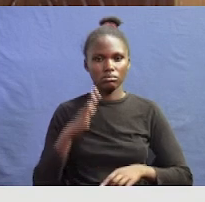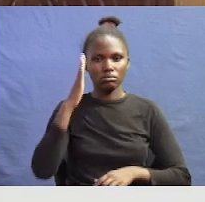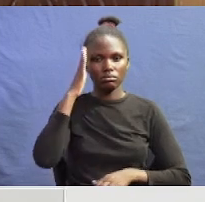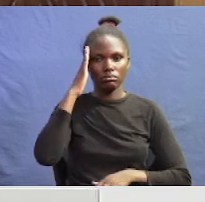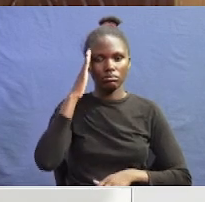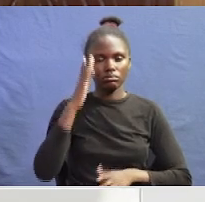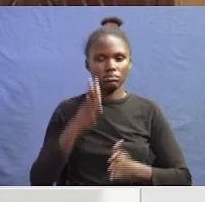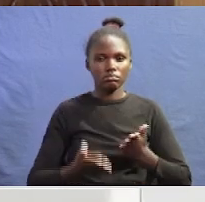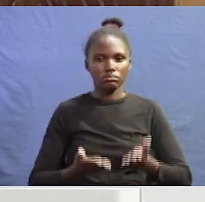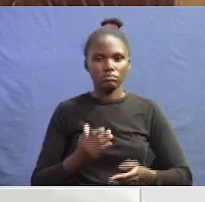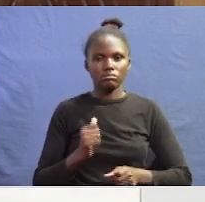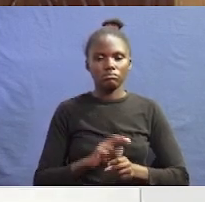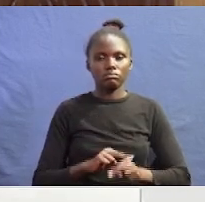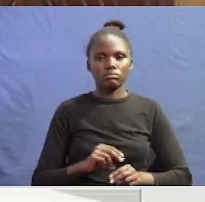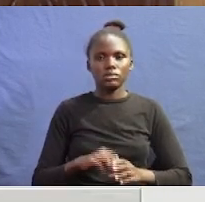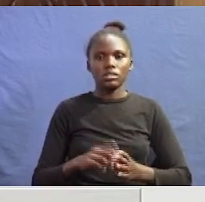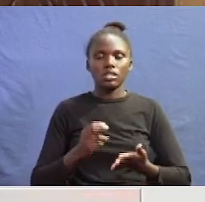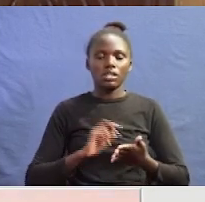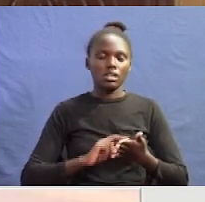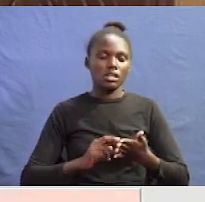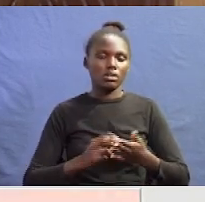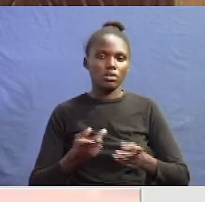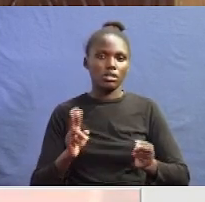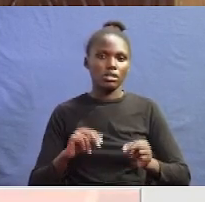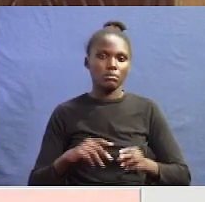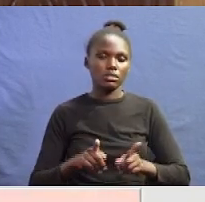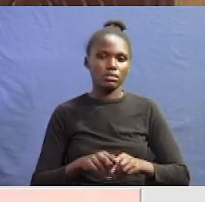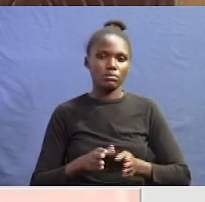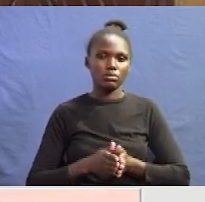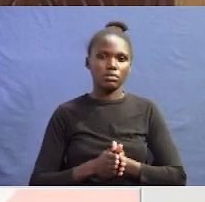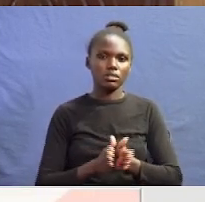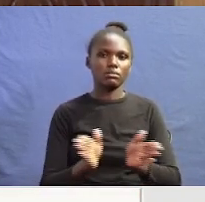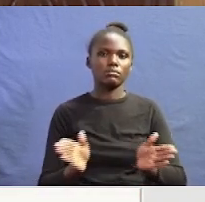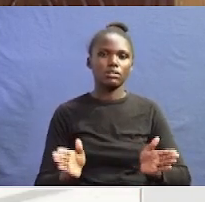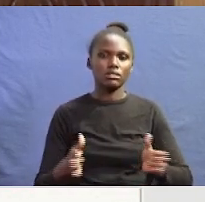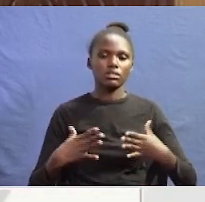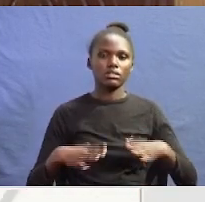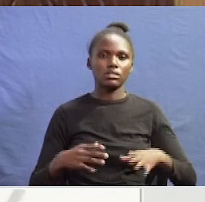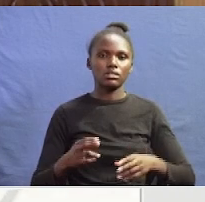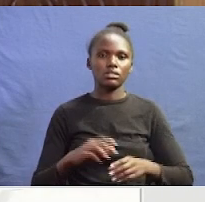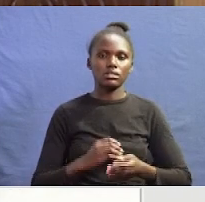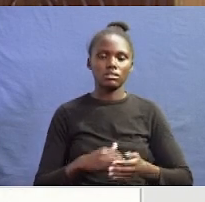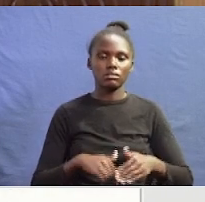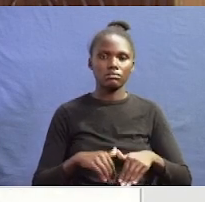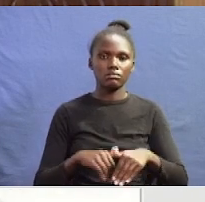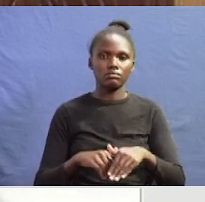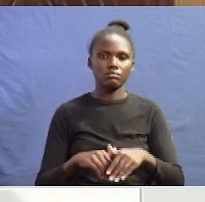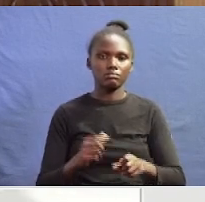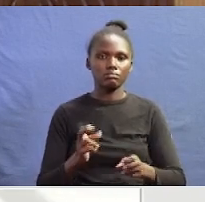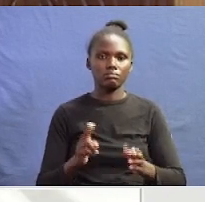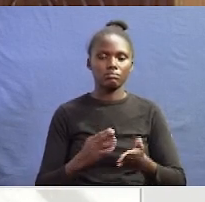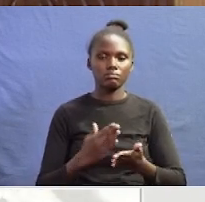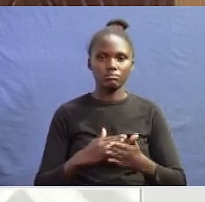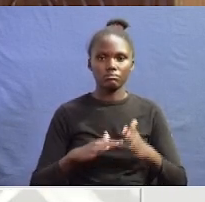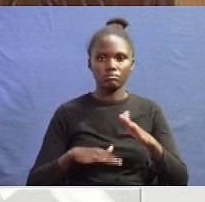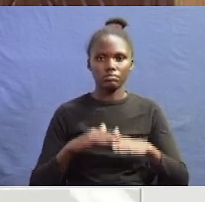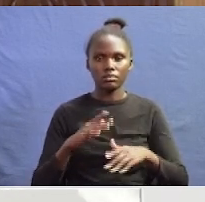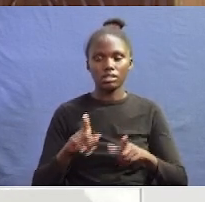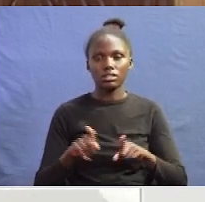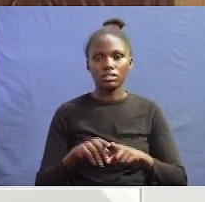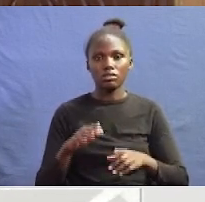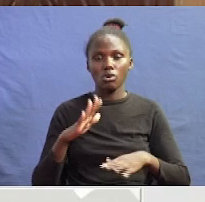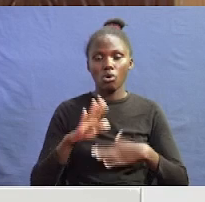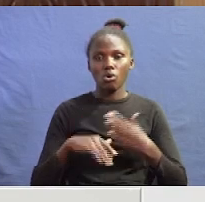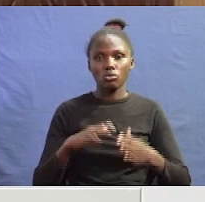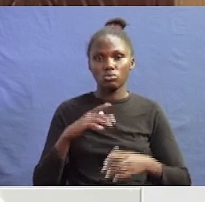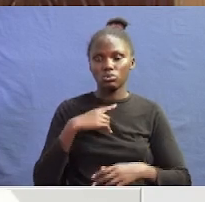a verbatim record of what transpires in a House proceedings. Therefore, they are able to tell us exactly